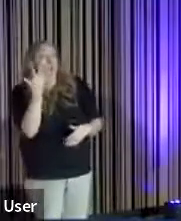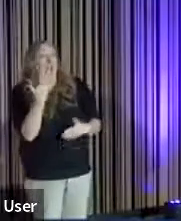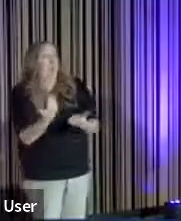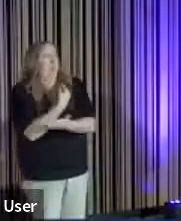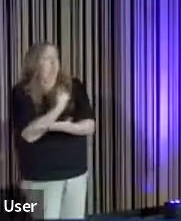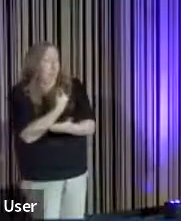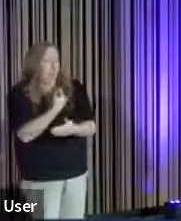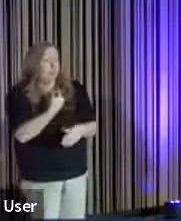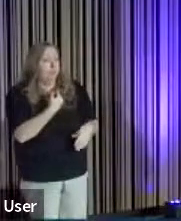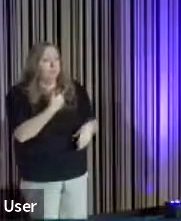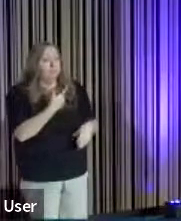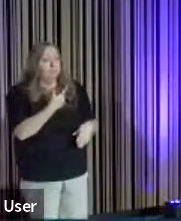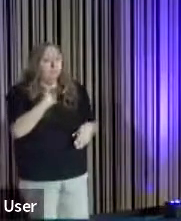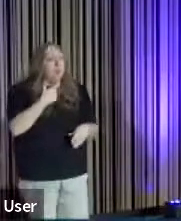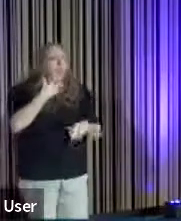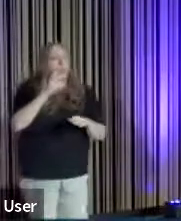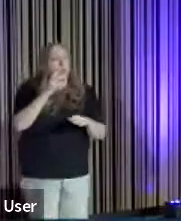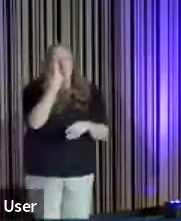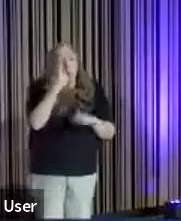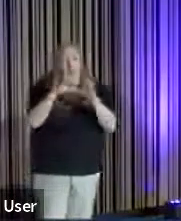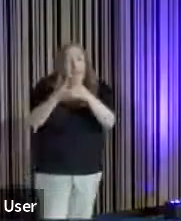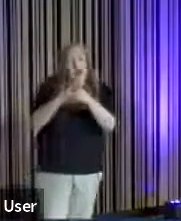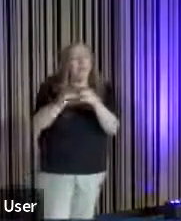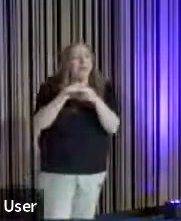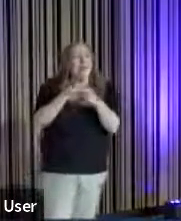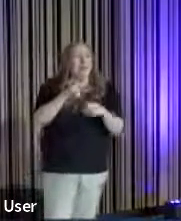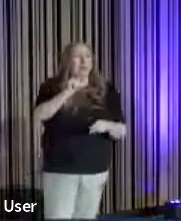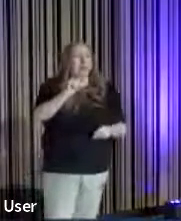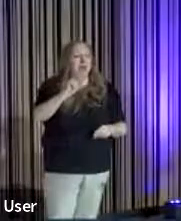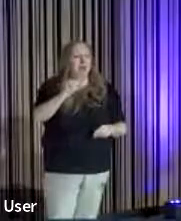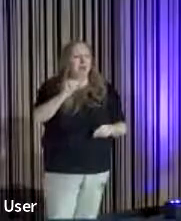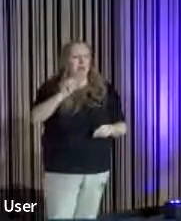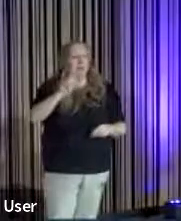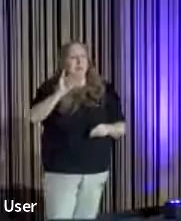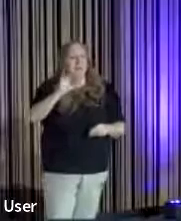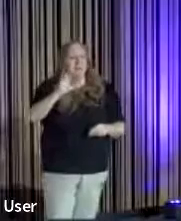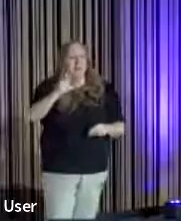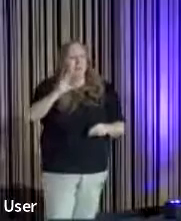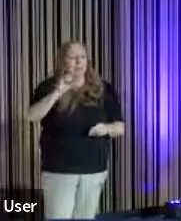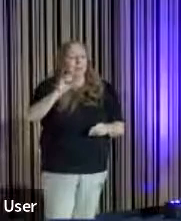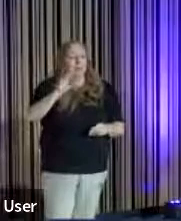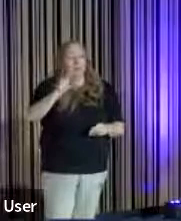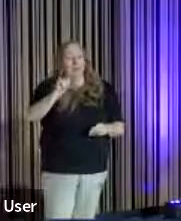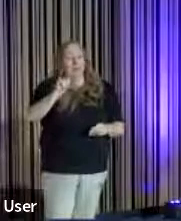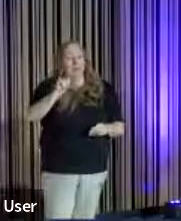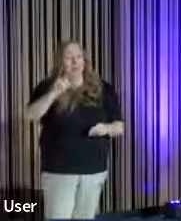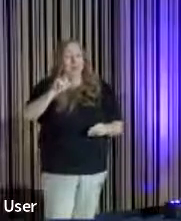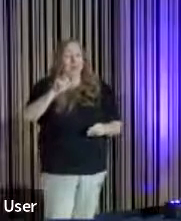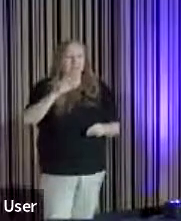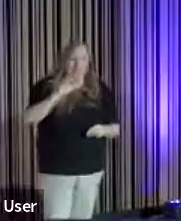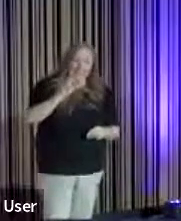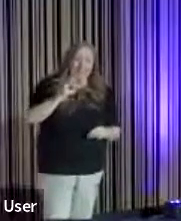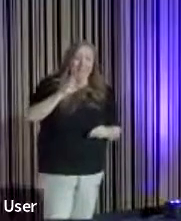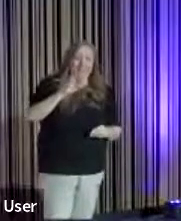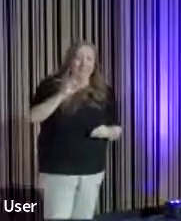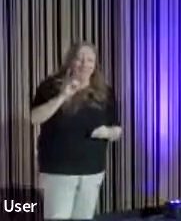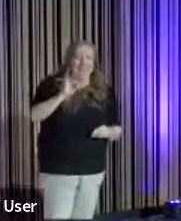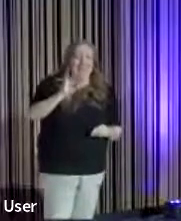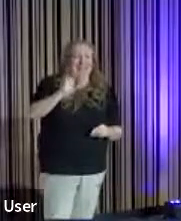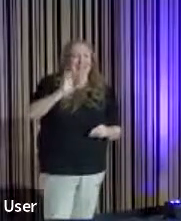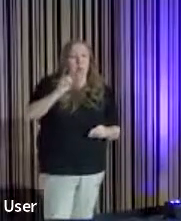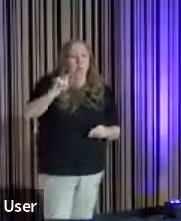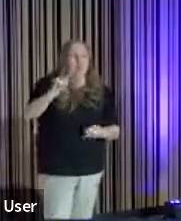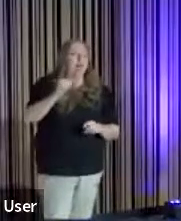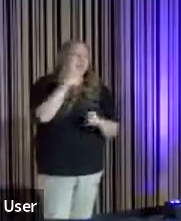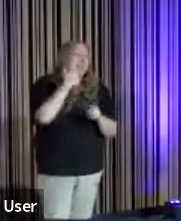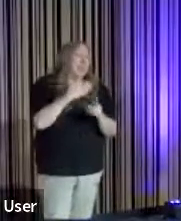Tara viricota to honor the Tara oceans, it turned out it was widespread throughout the oceans. And it's the key missing link in the